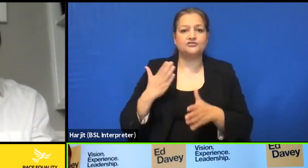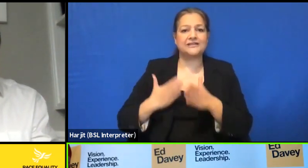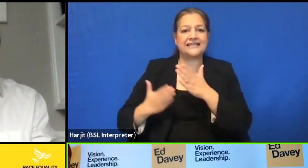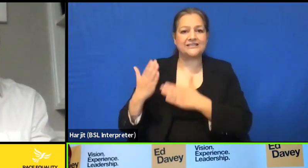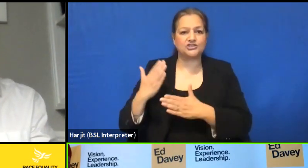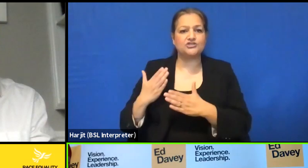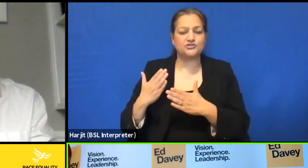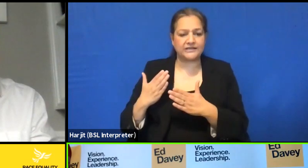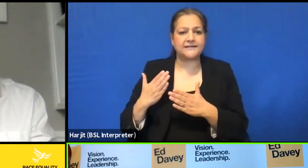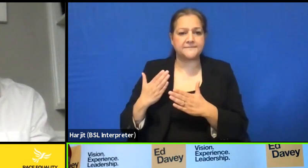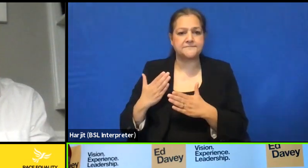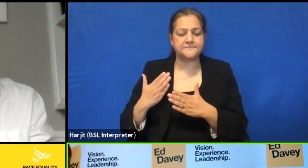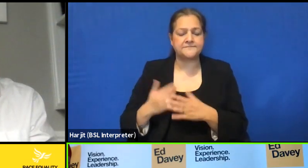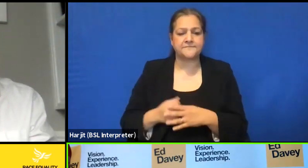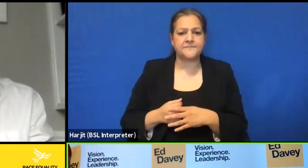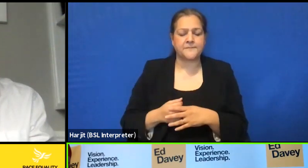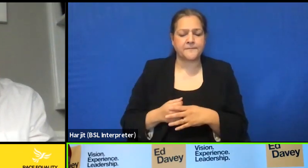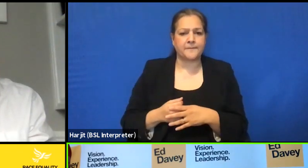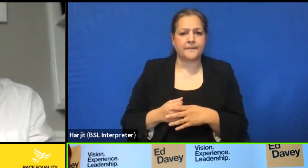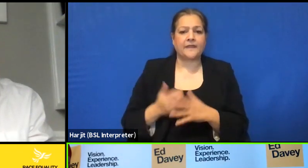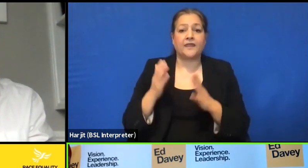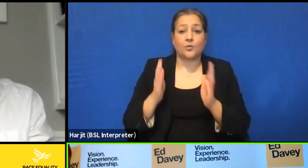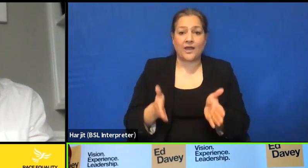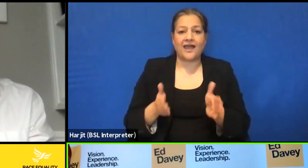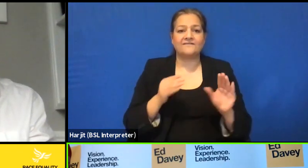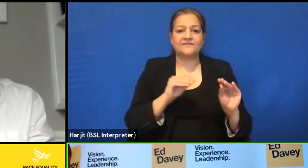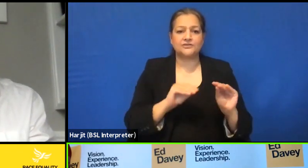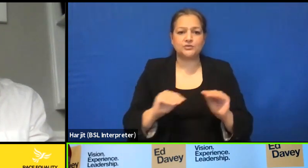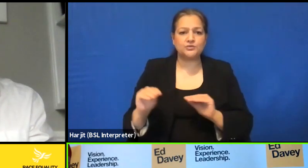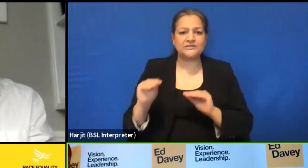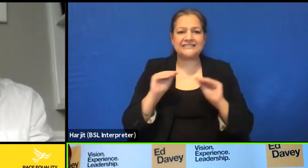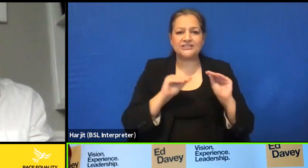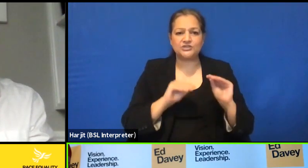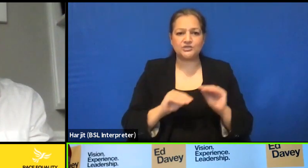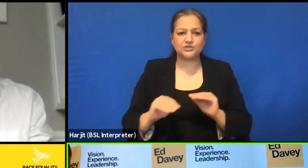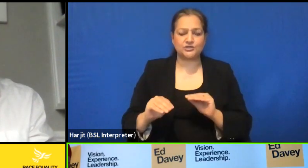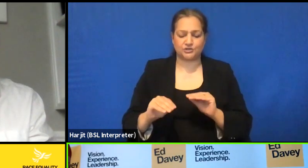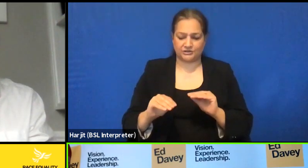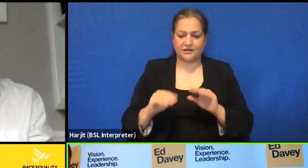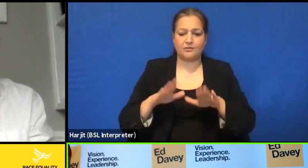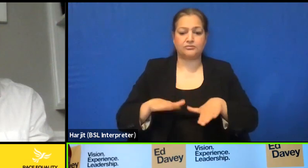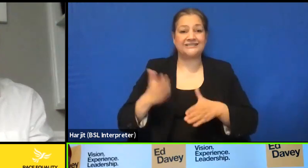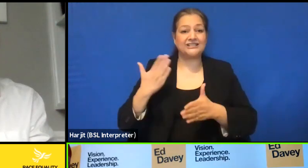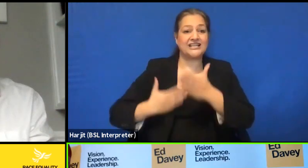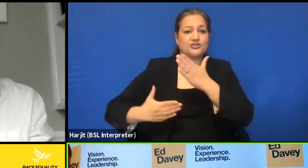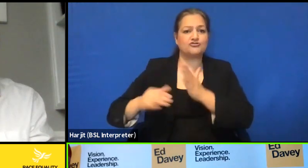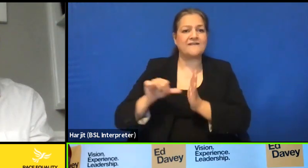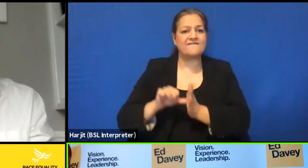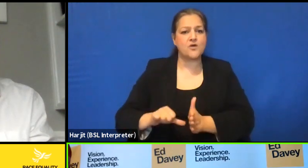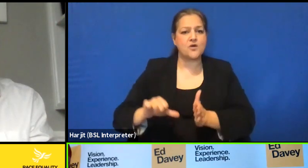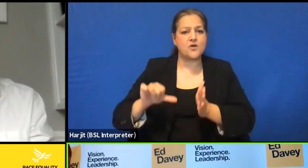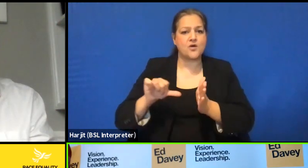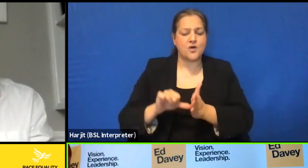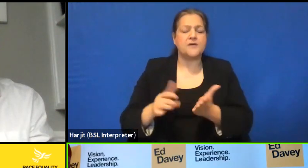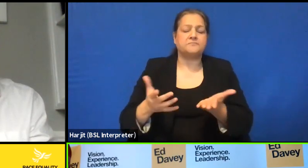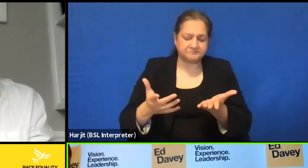have to teach all the many flaws of British history. obviously the British Empire in